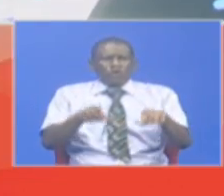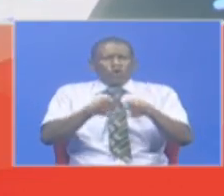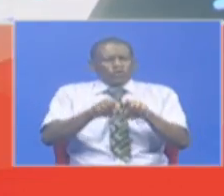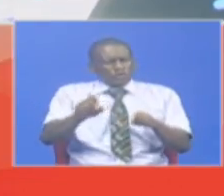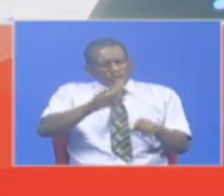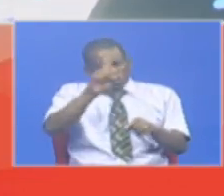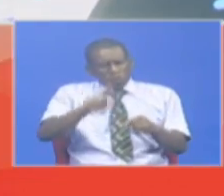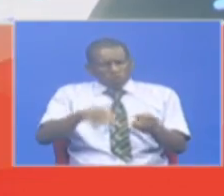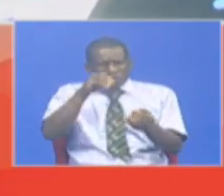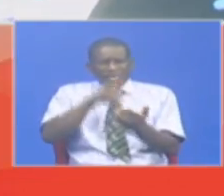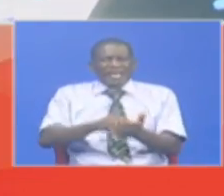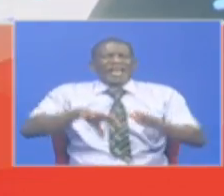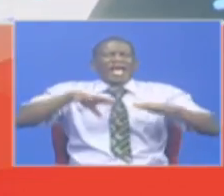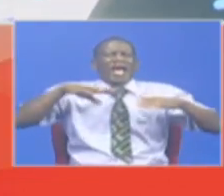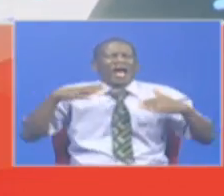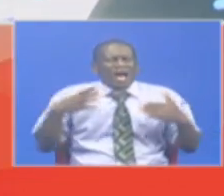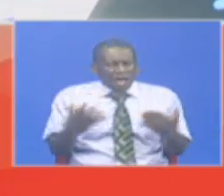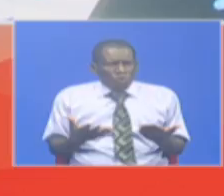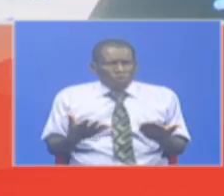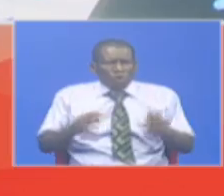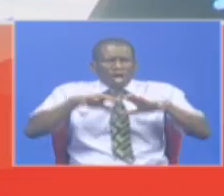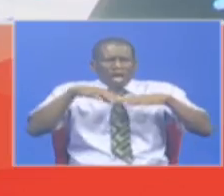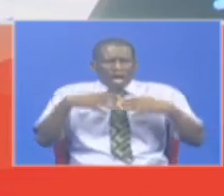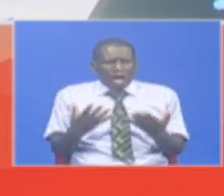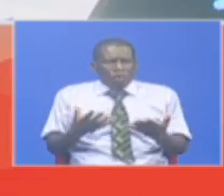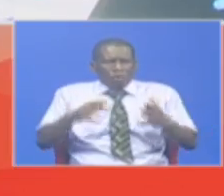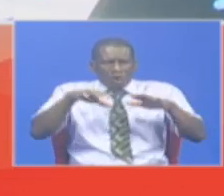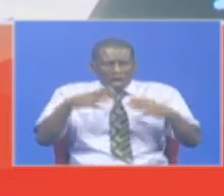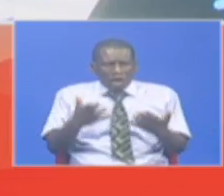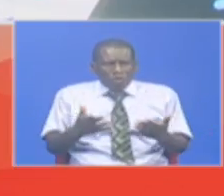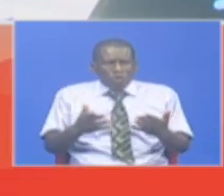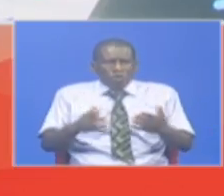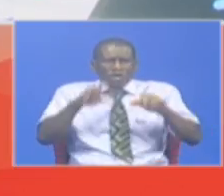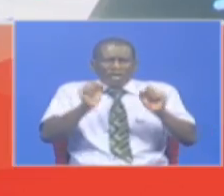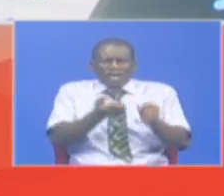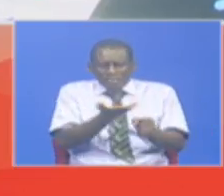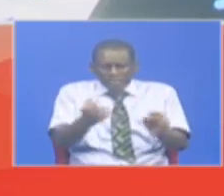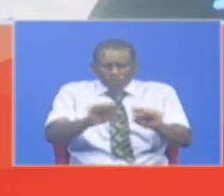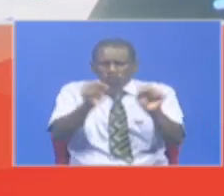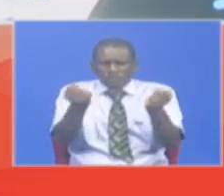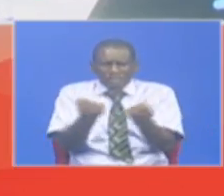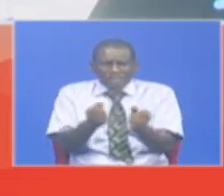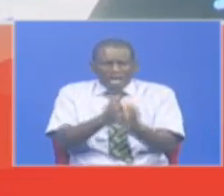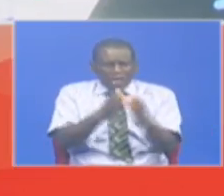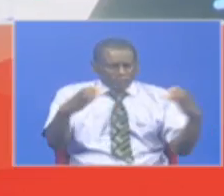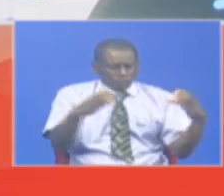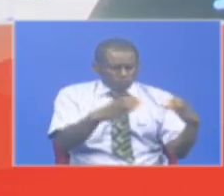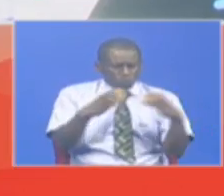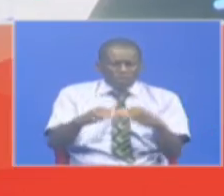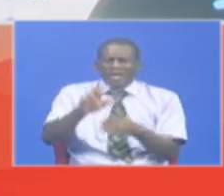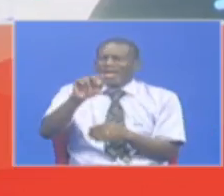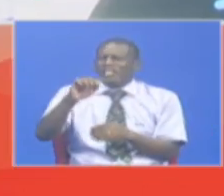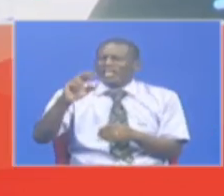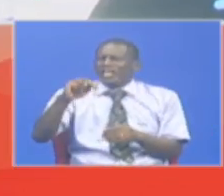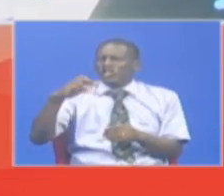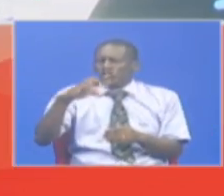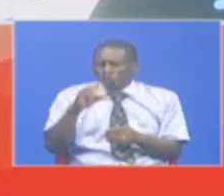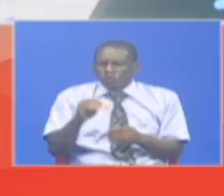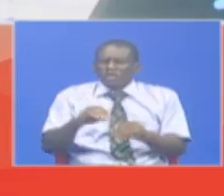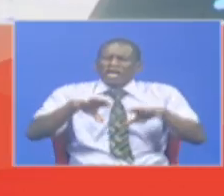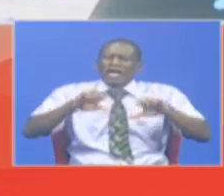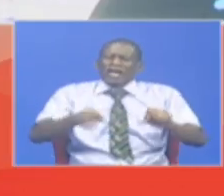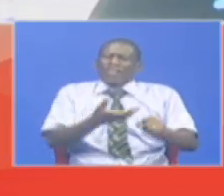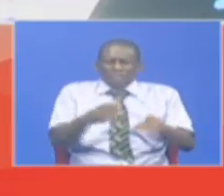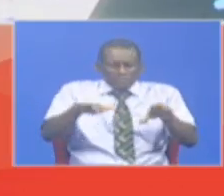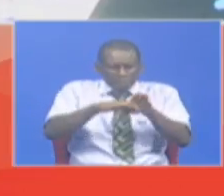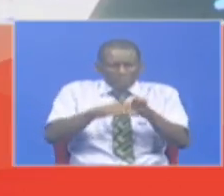be again, how then is it pivotal for these societies and the groups as well, the NGOs, to participate in the design